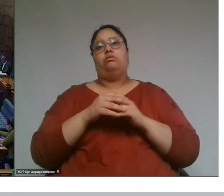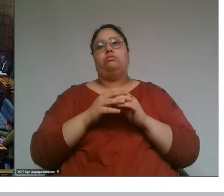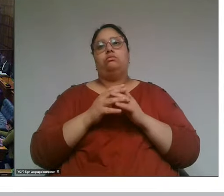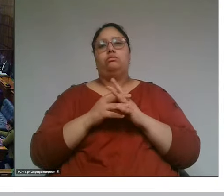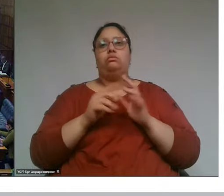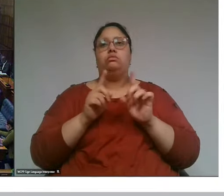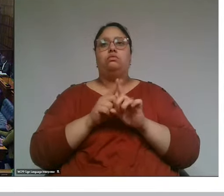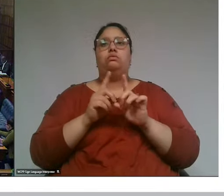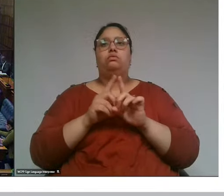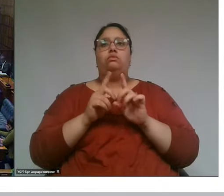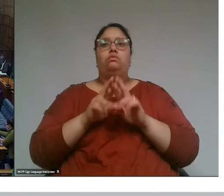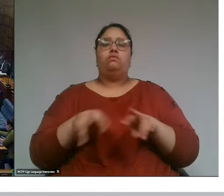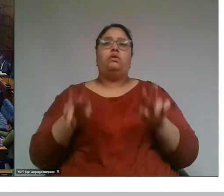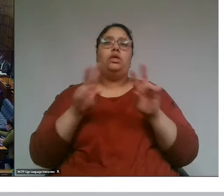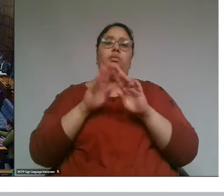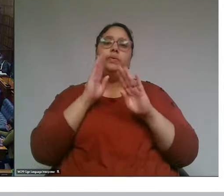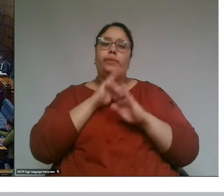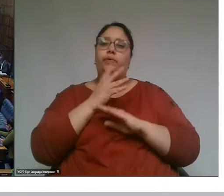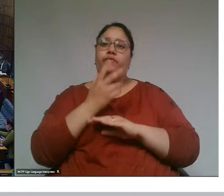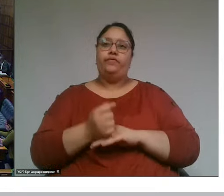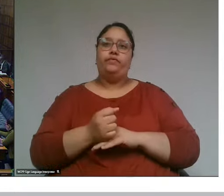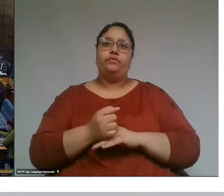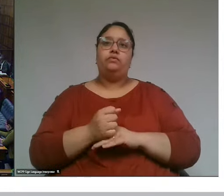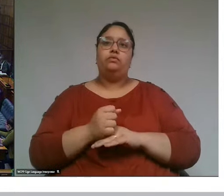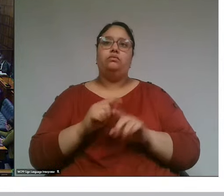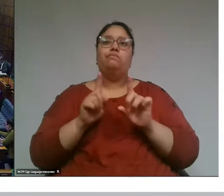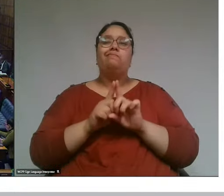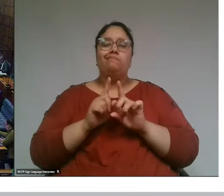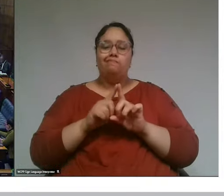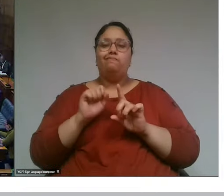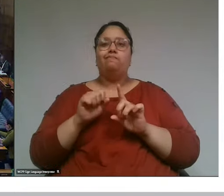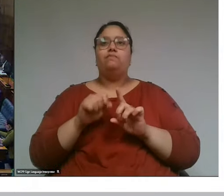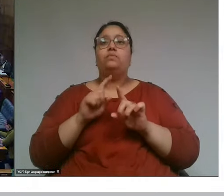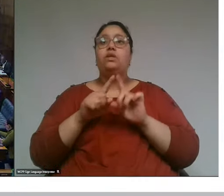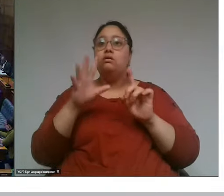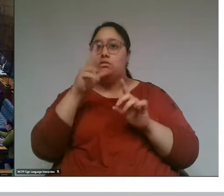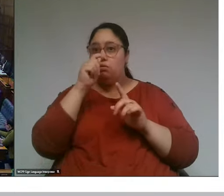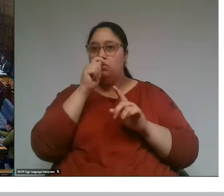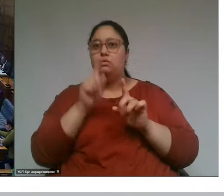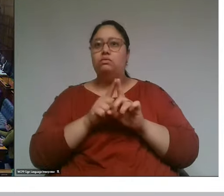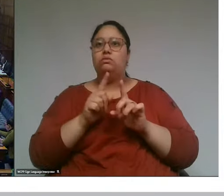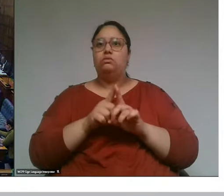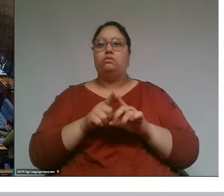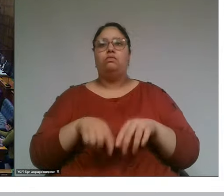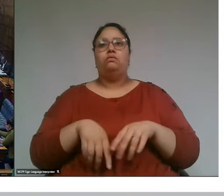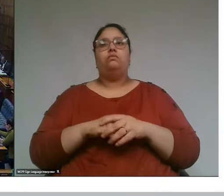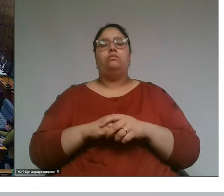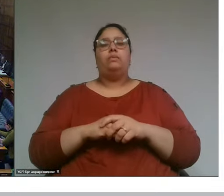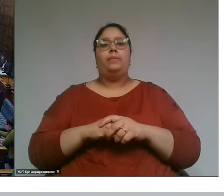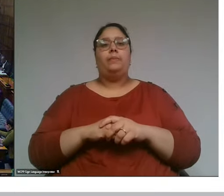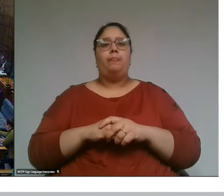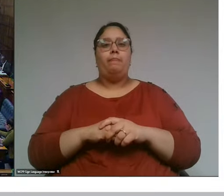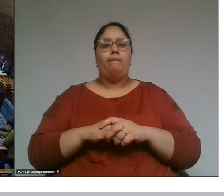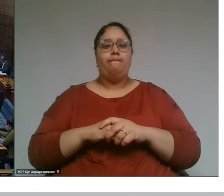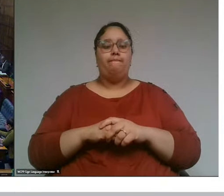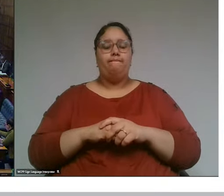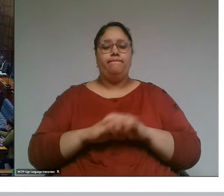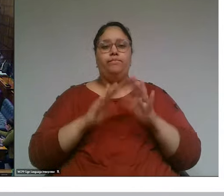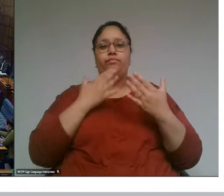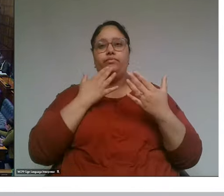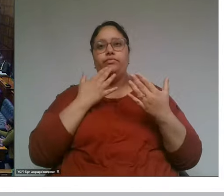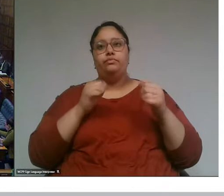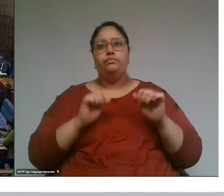invaluable one with that I'll hand over to the department and to the minister thanks very much chair